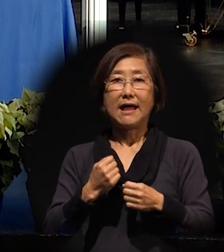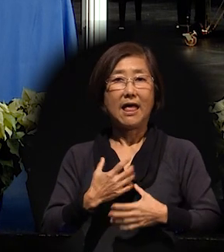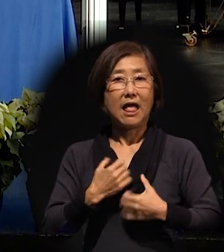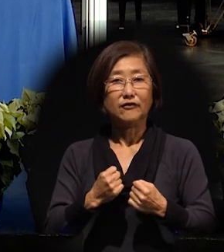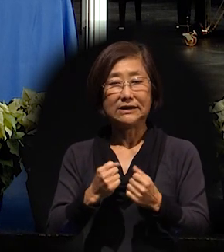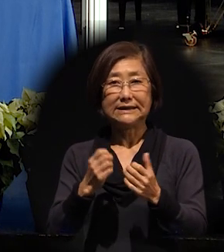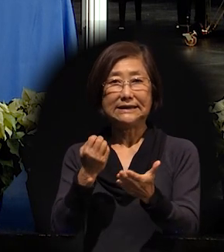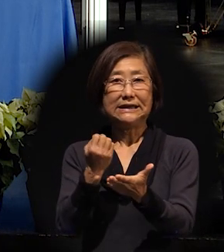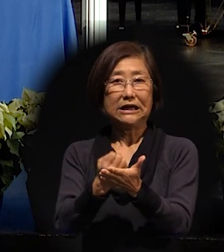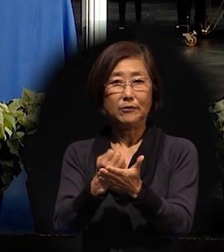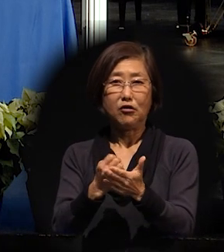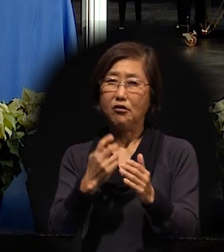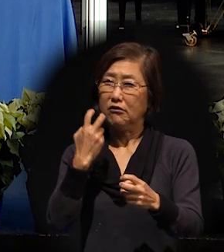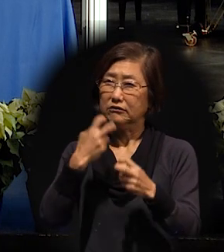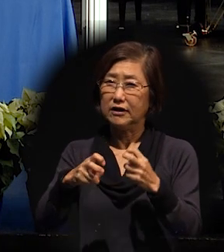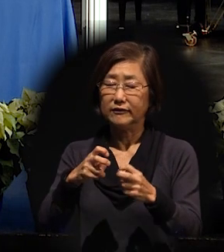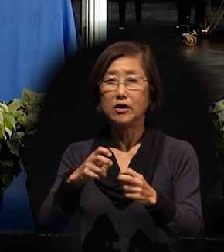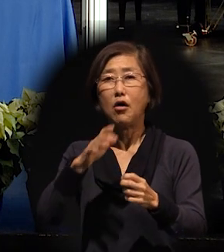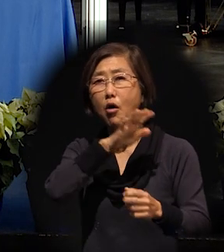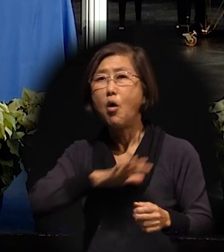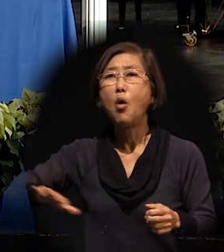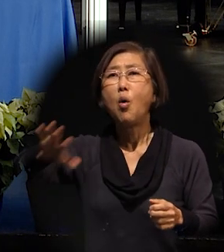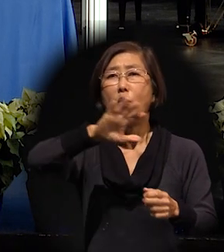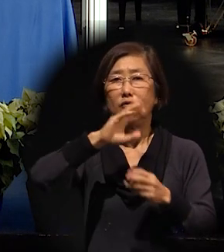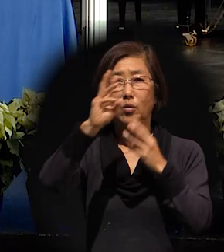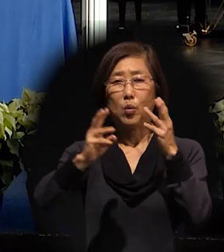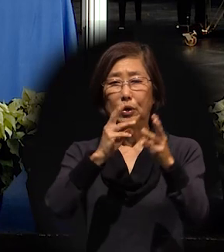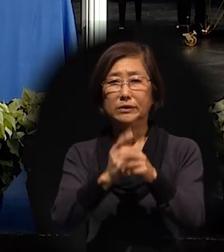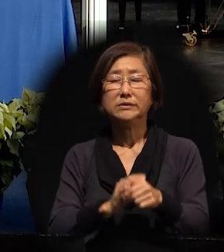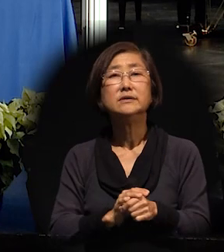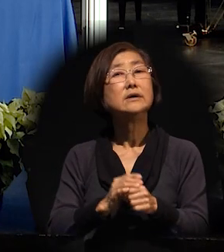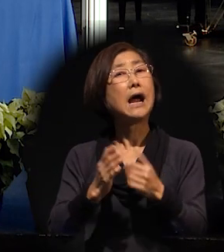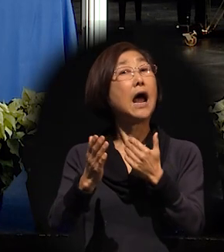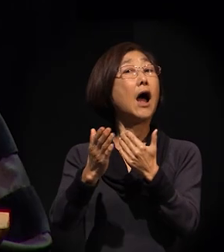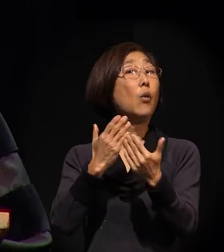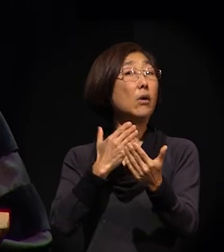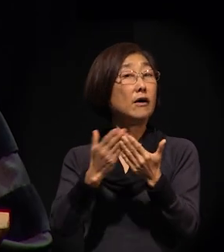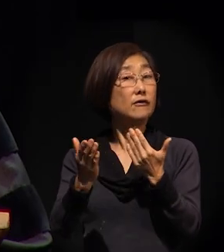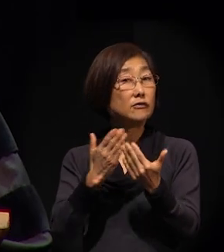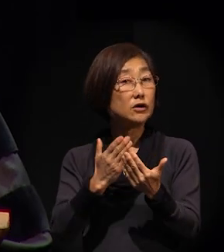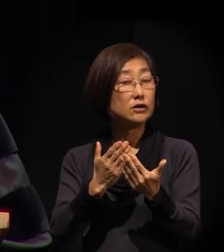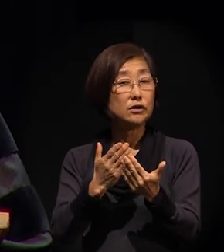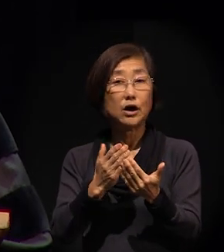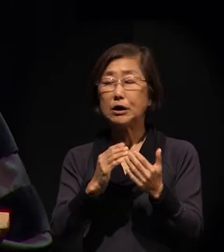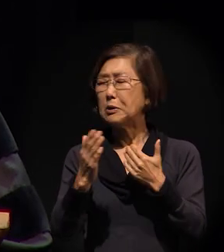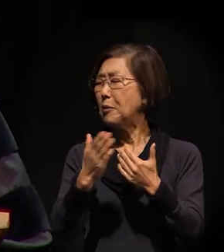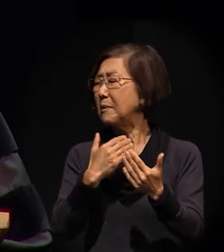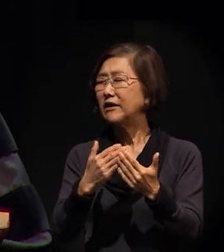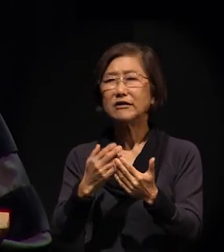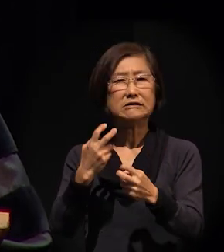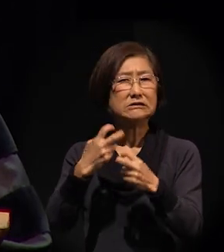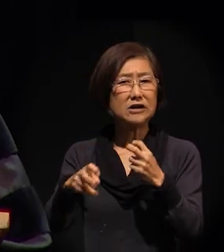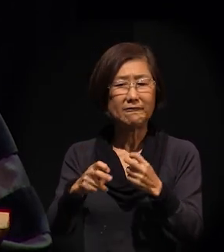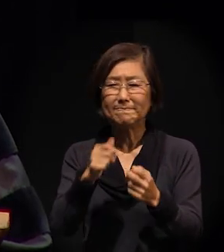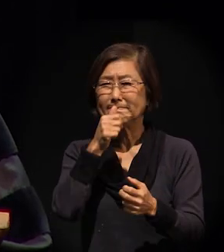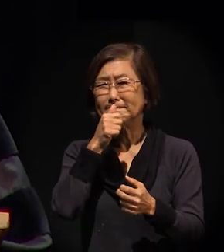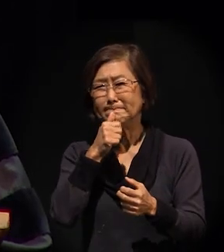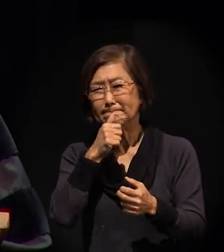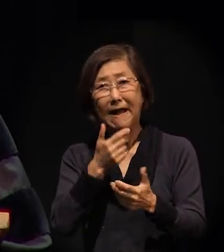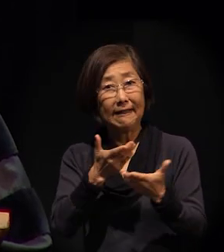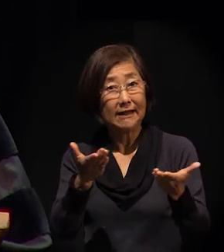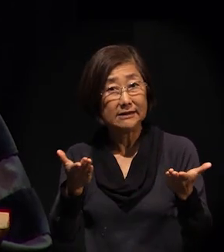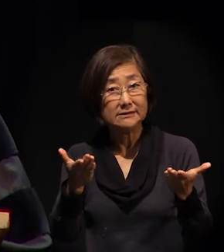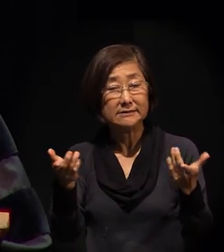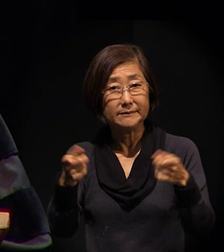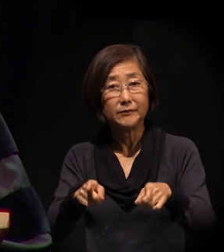health and economic hardships all around the world. However, no matter how tough